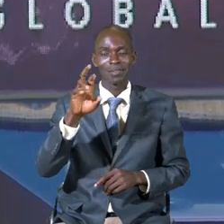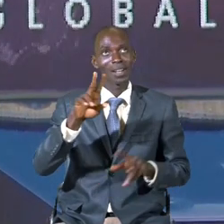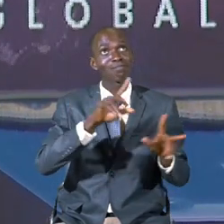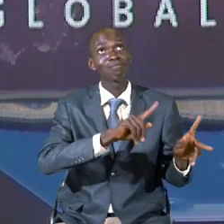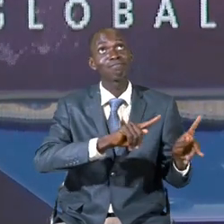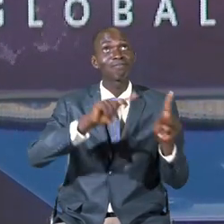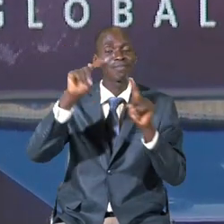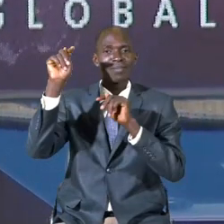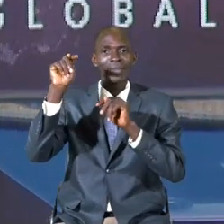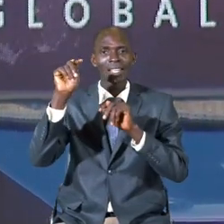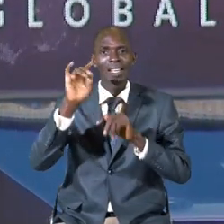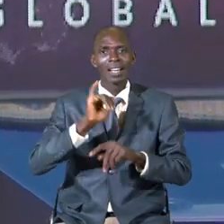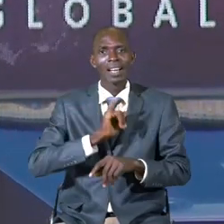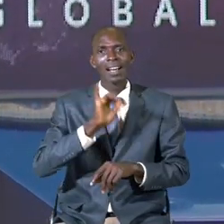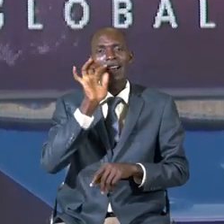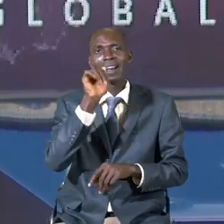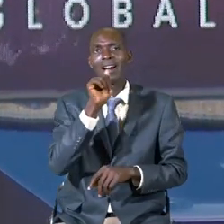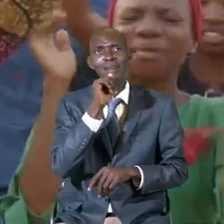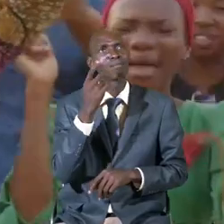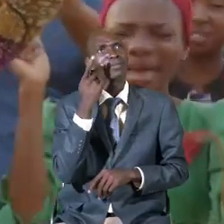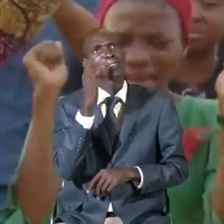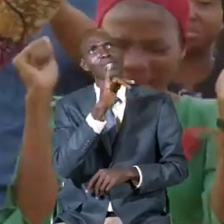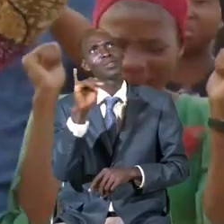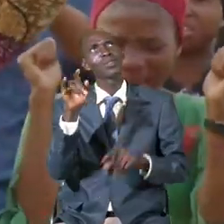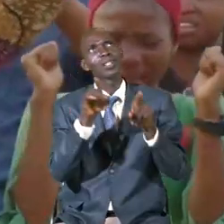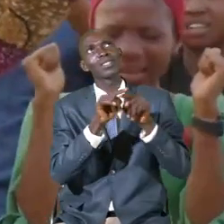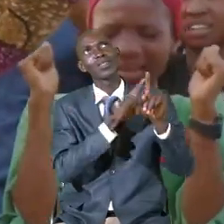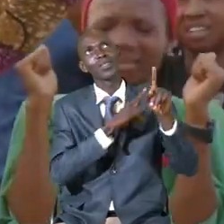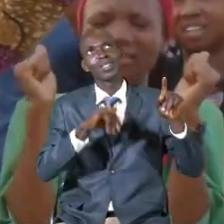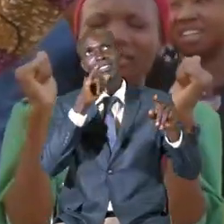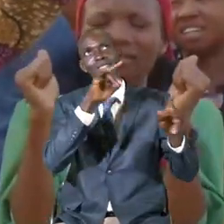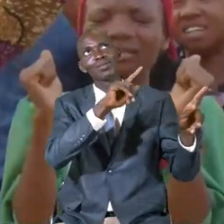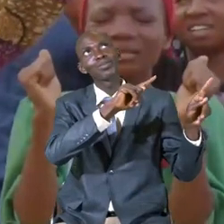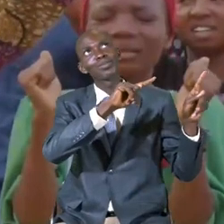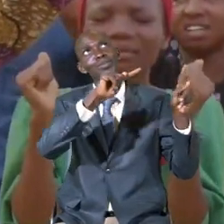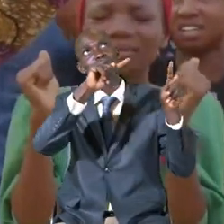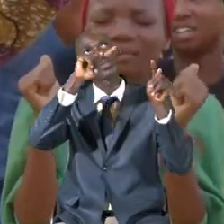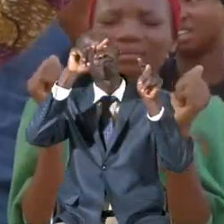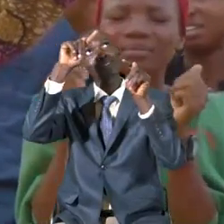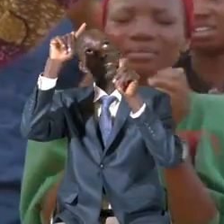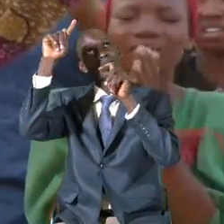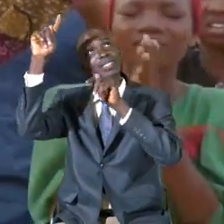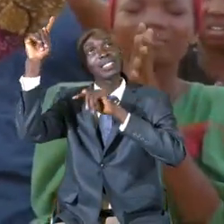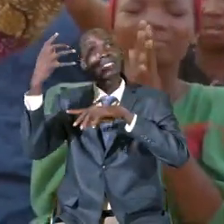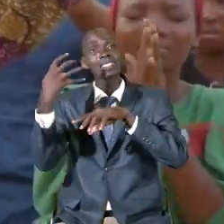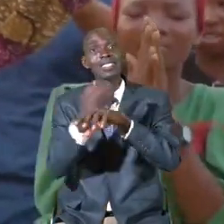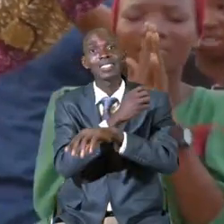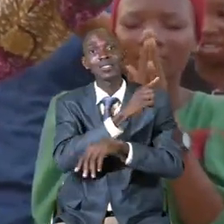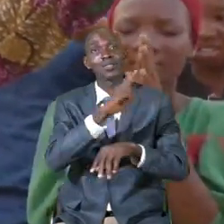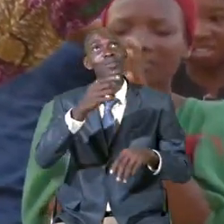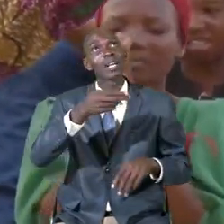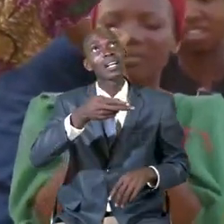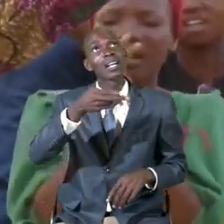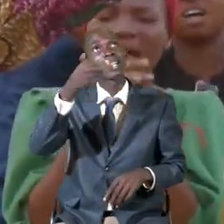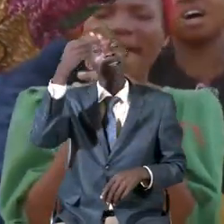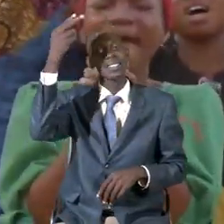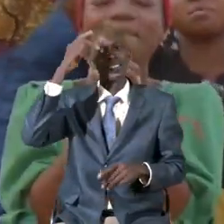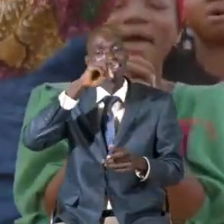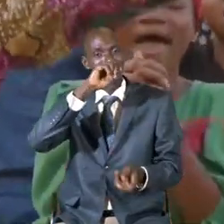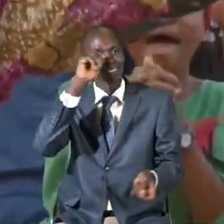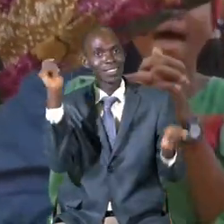i'm seeing you as the lord is transferring you transporting you translating